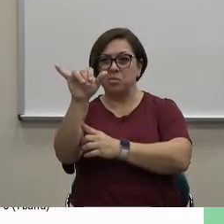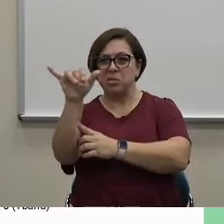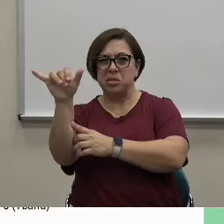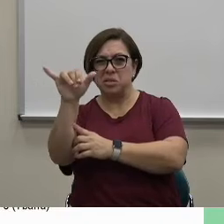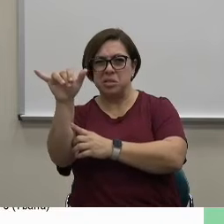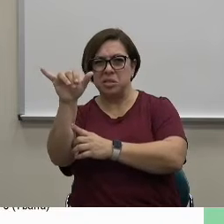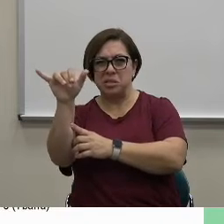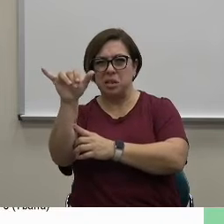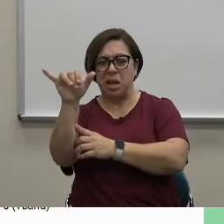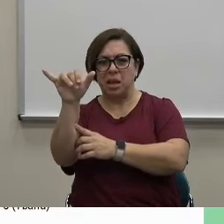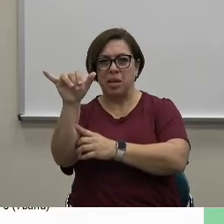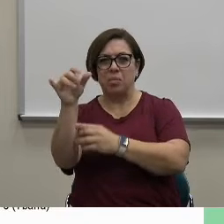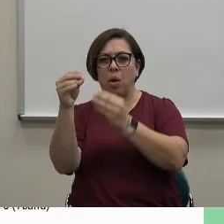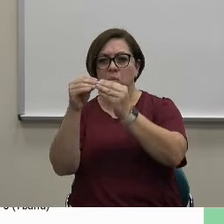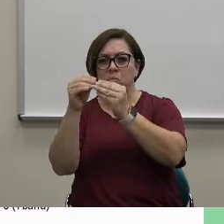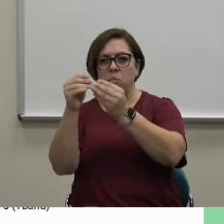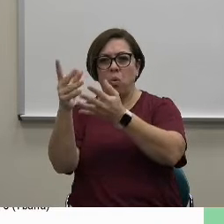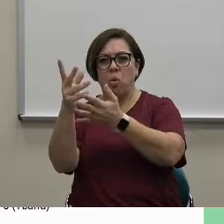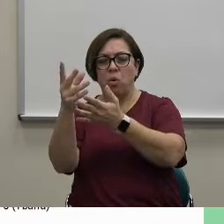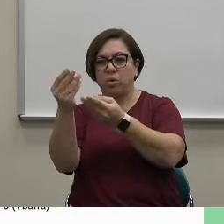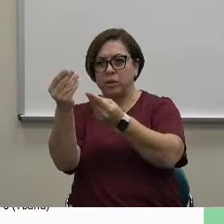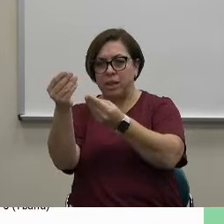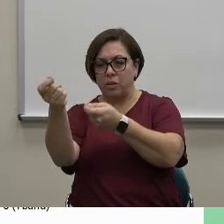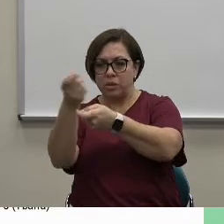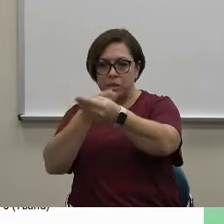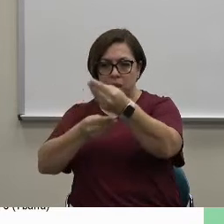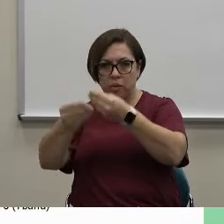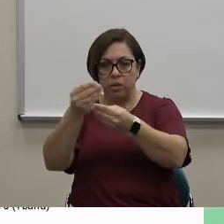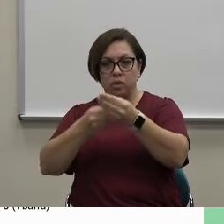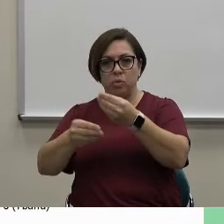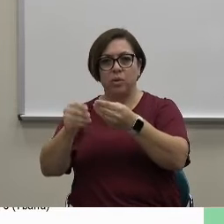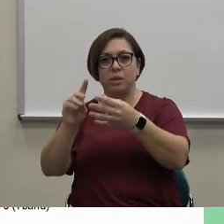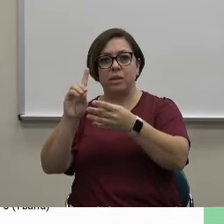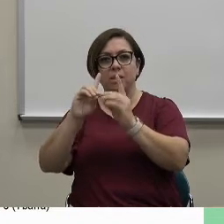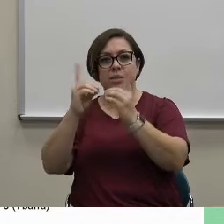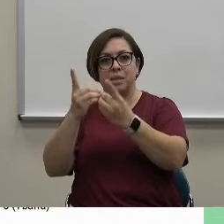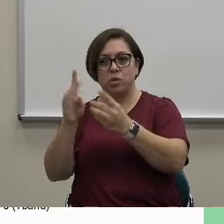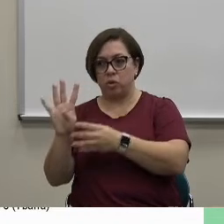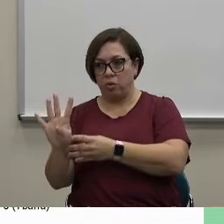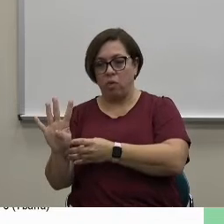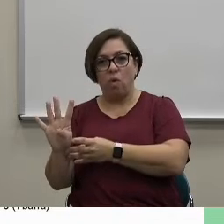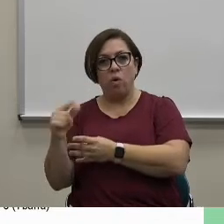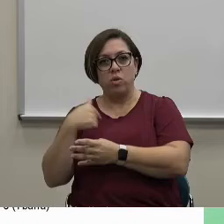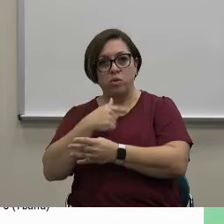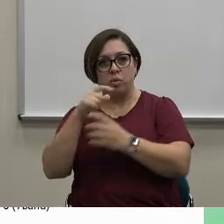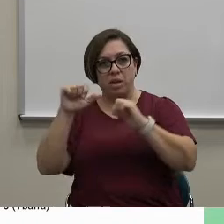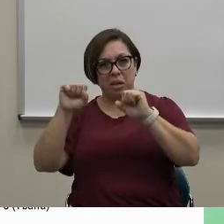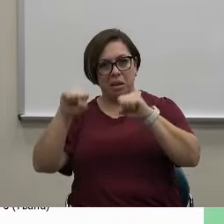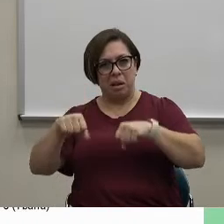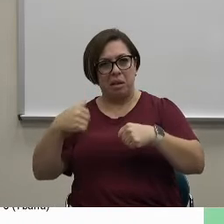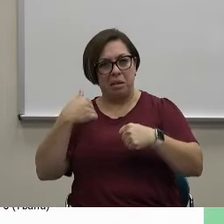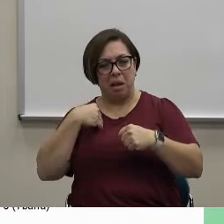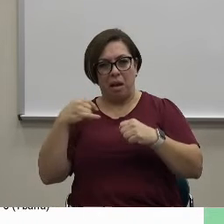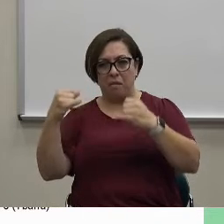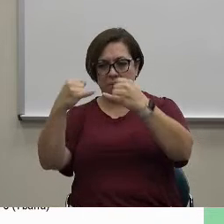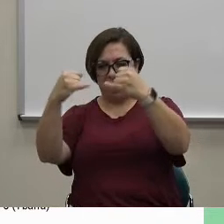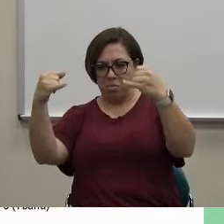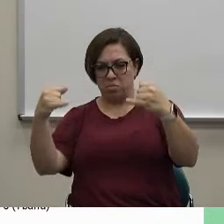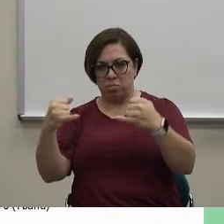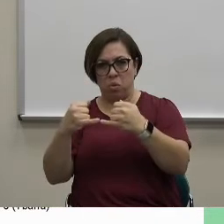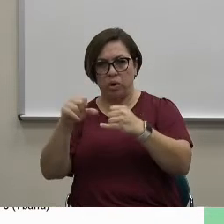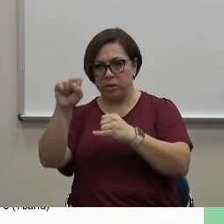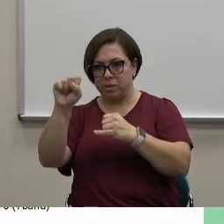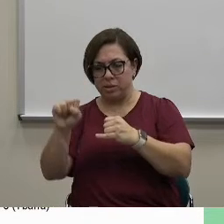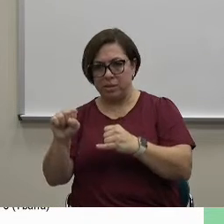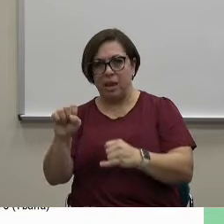a little bit of territory with District 4 on the south side, just to kind of get a cleaner border along the